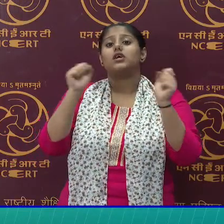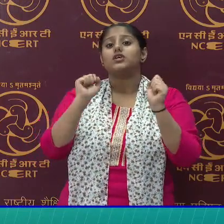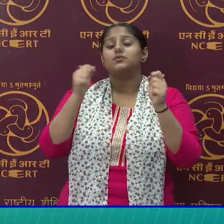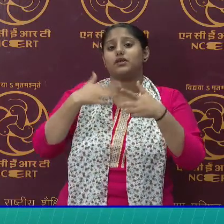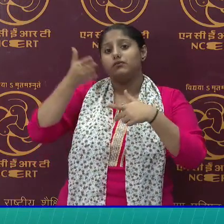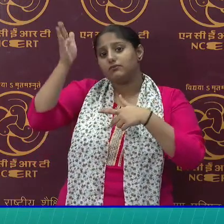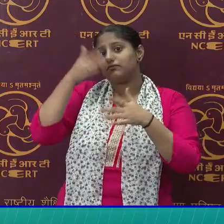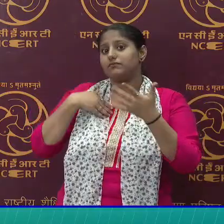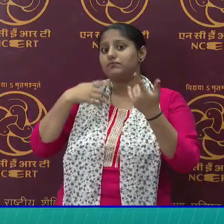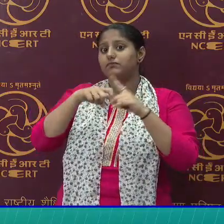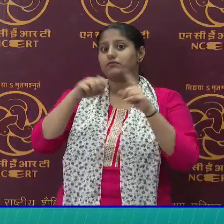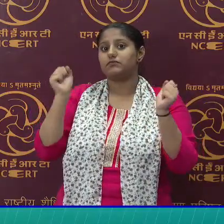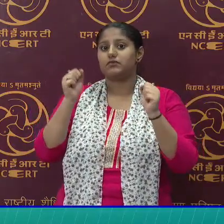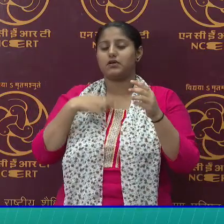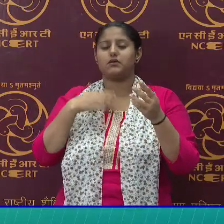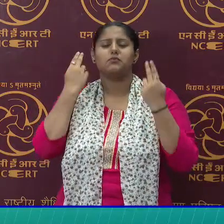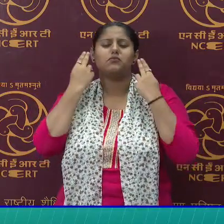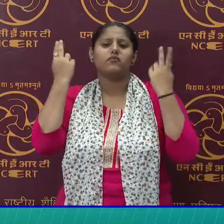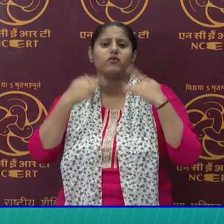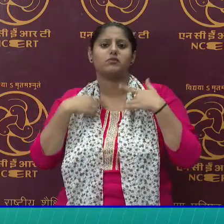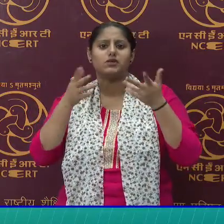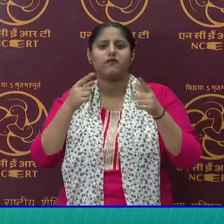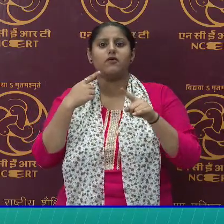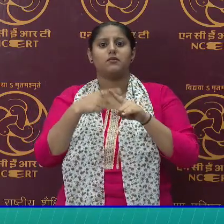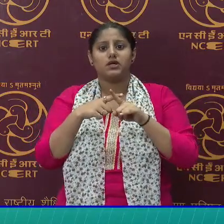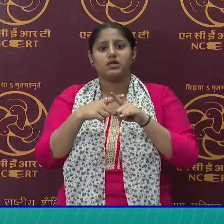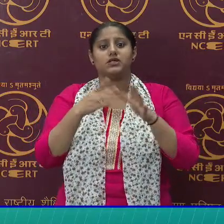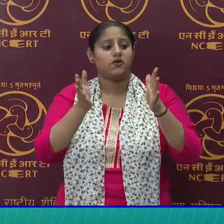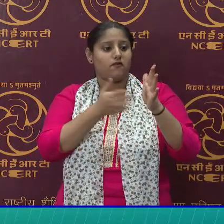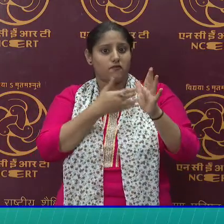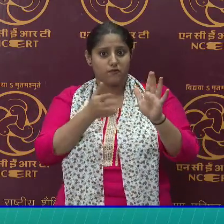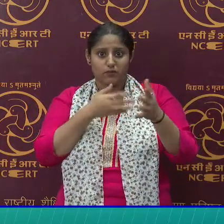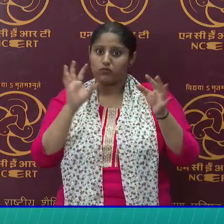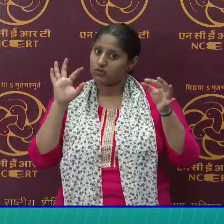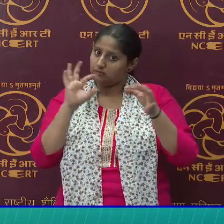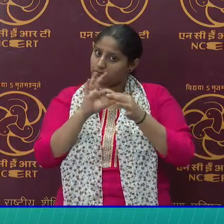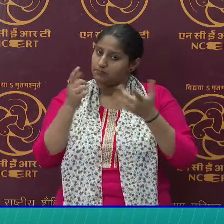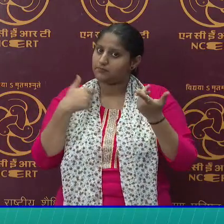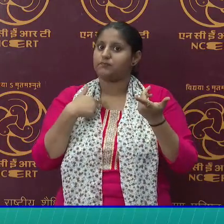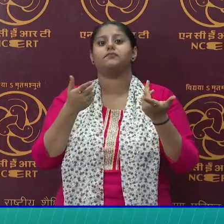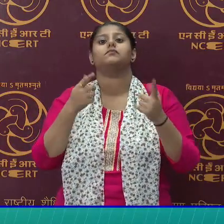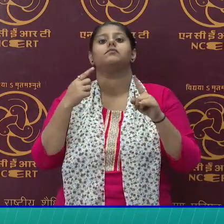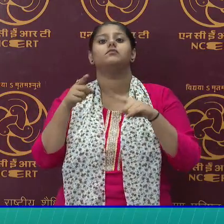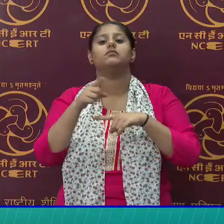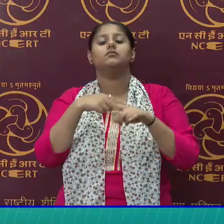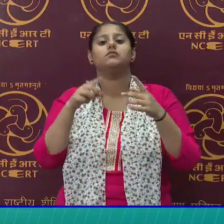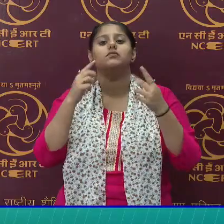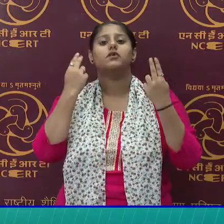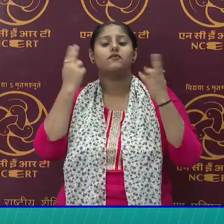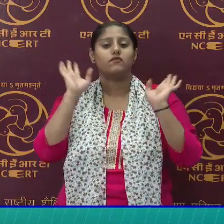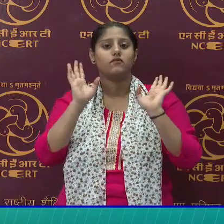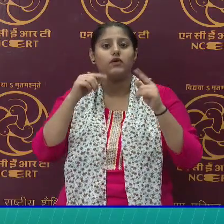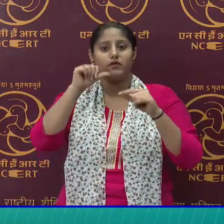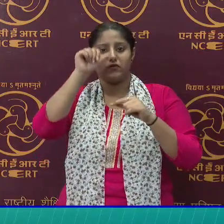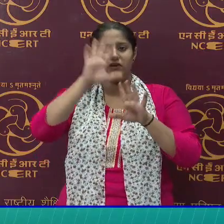elsewhere. And it was a folk music instrument, and now it has entered mainstream